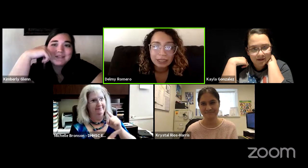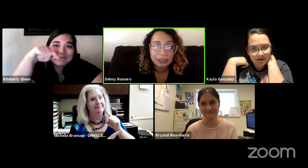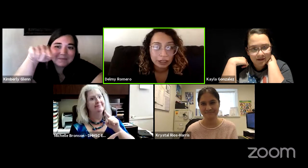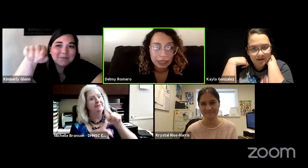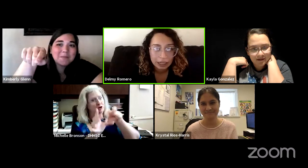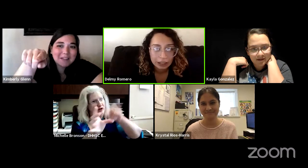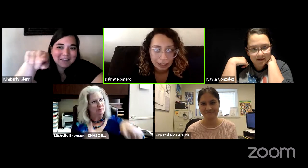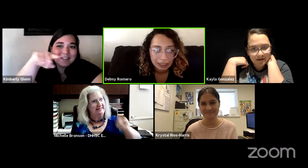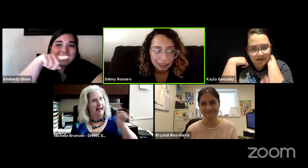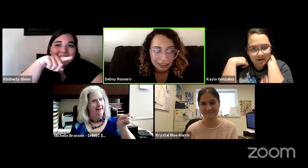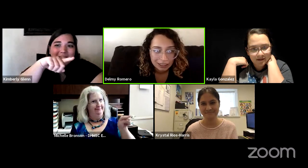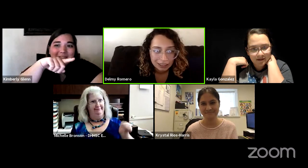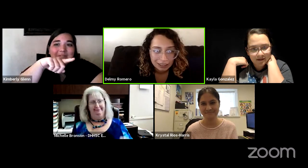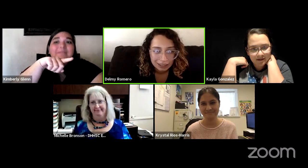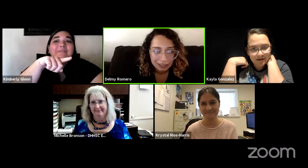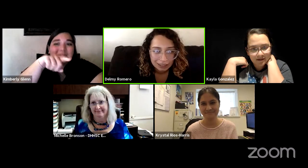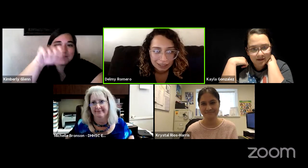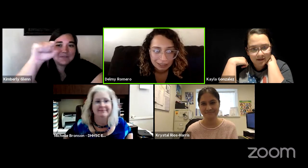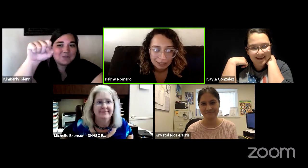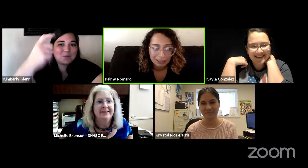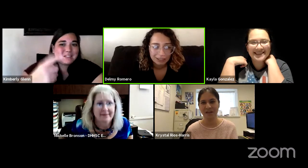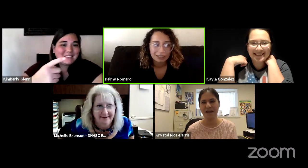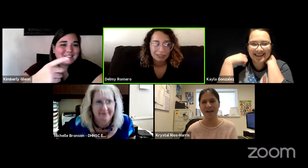I know that they're hearing.